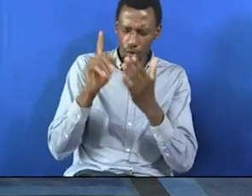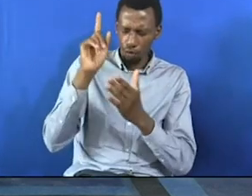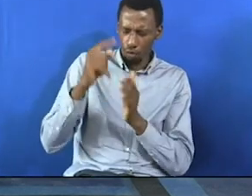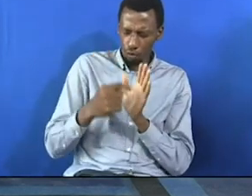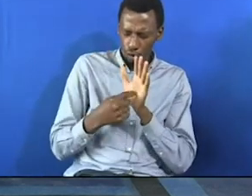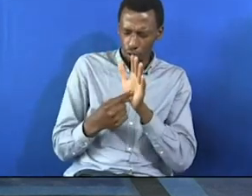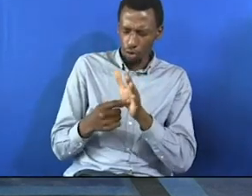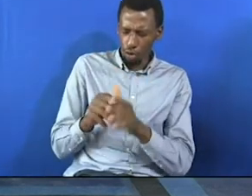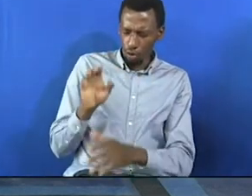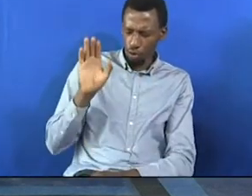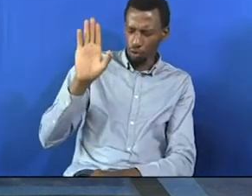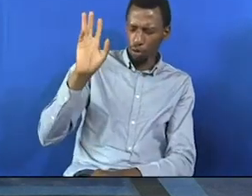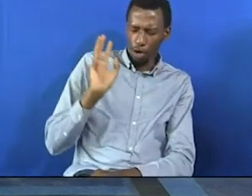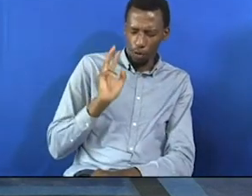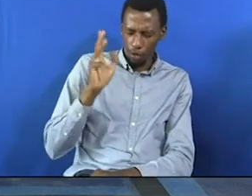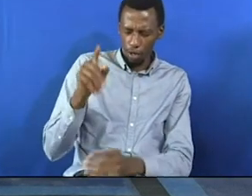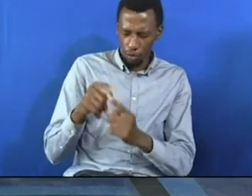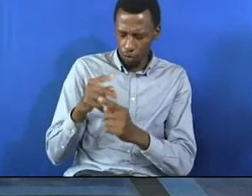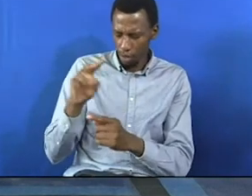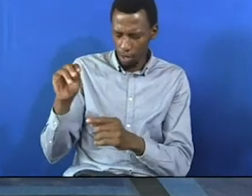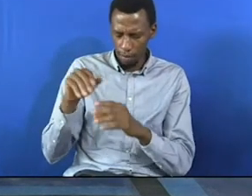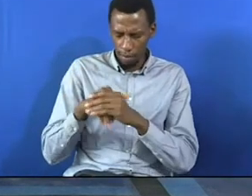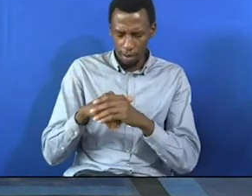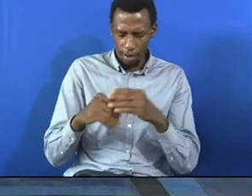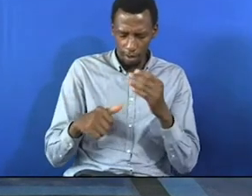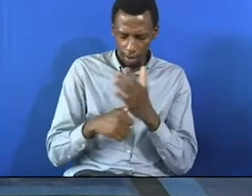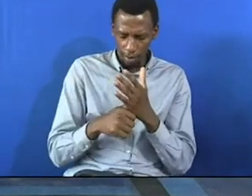them. In Jesus' name we pray.